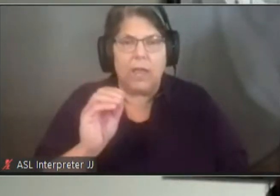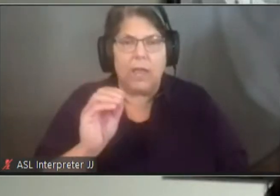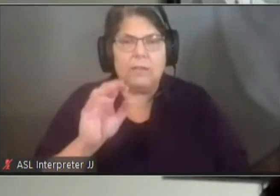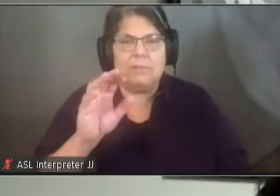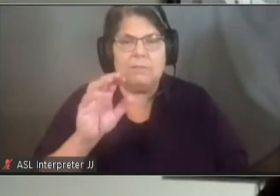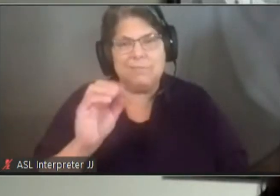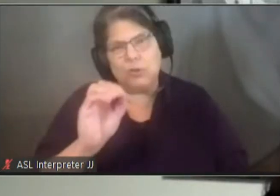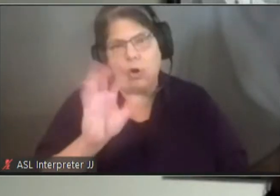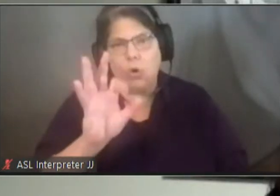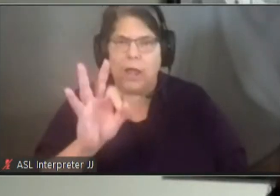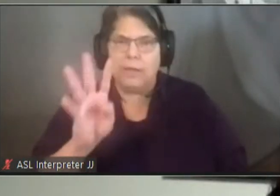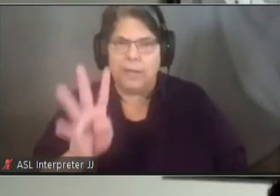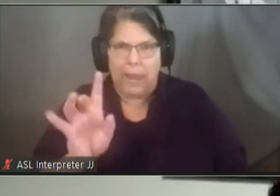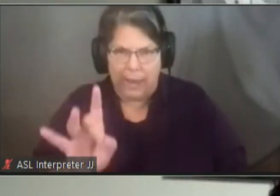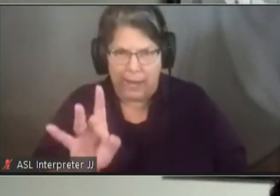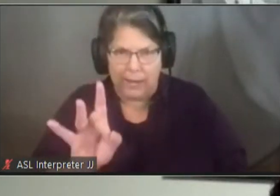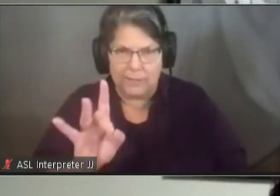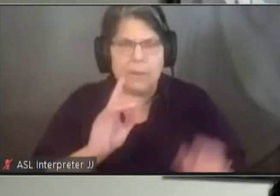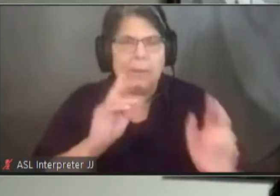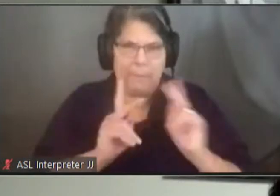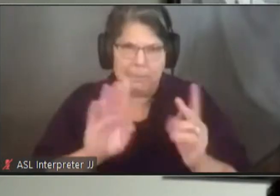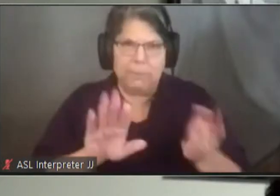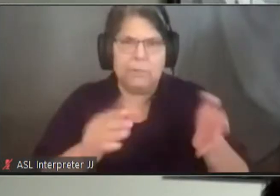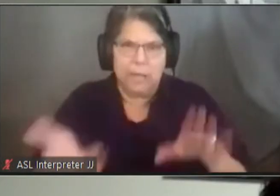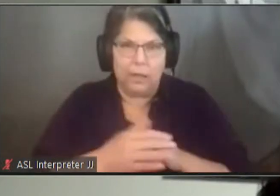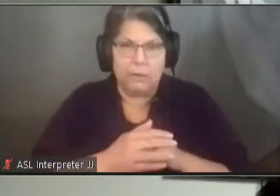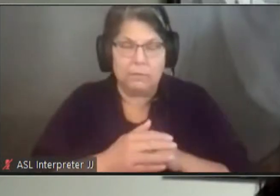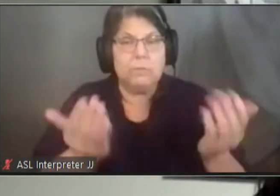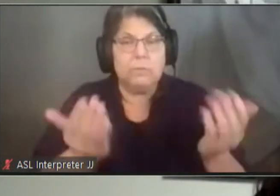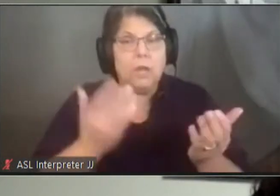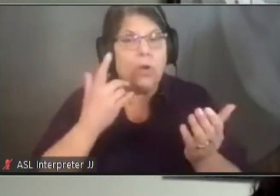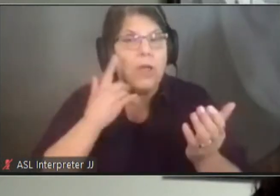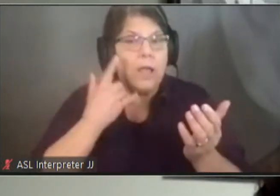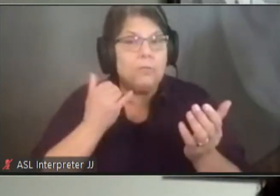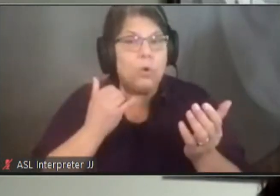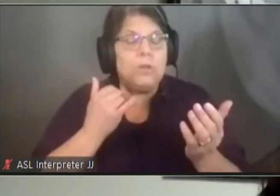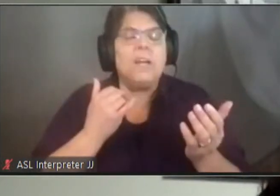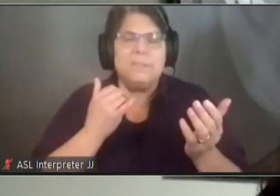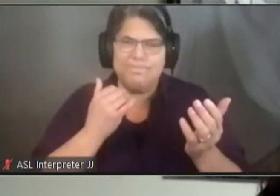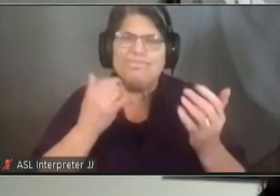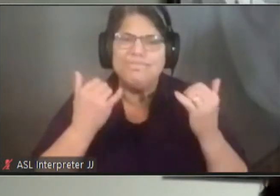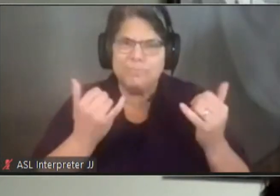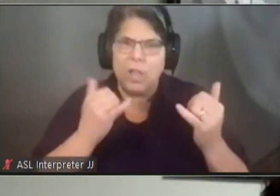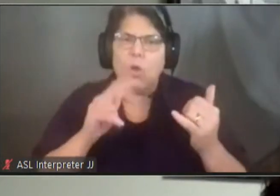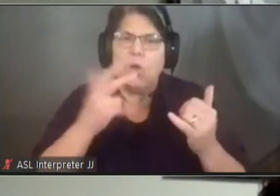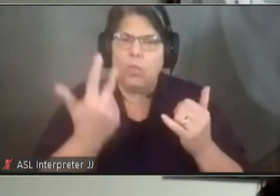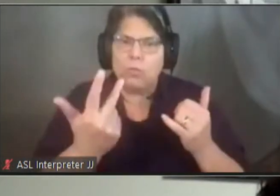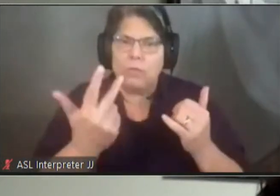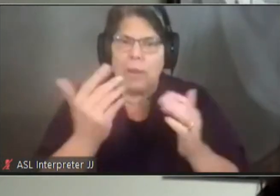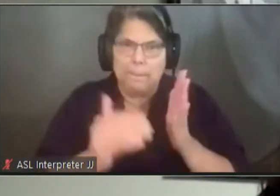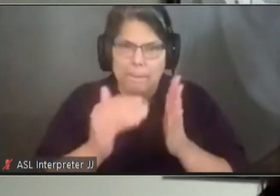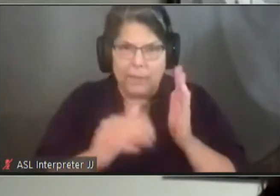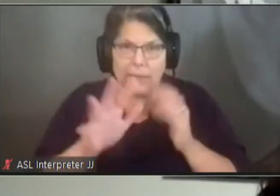98 citizens. In California, we've reached